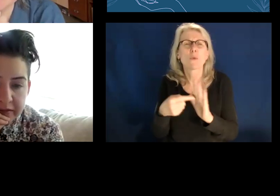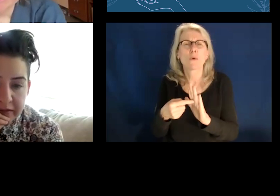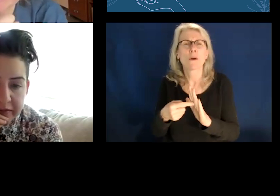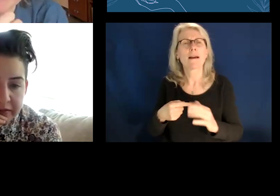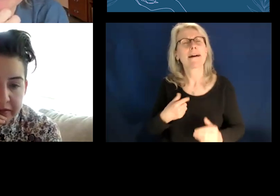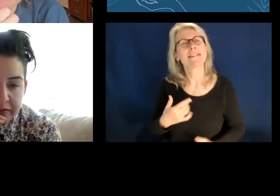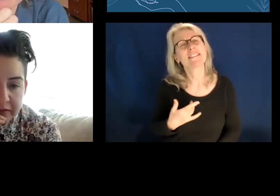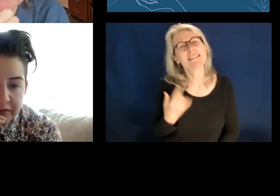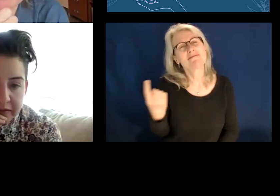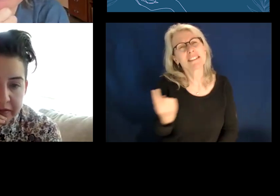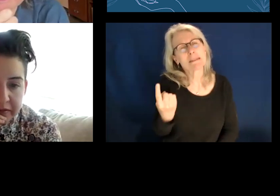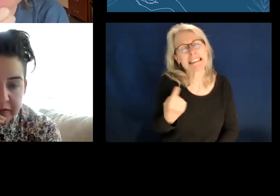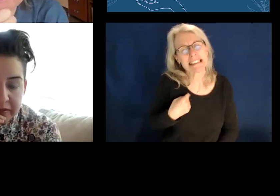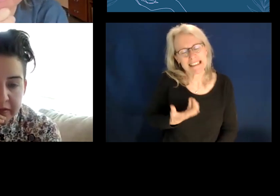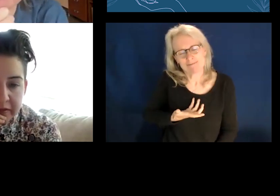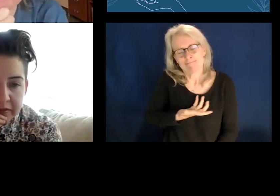like almost dying to get